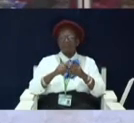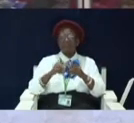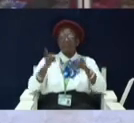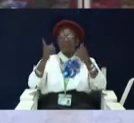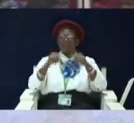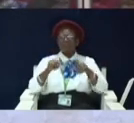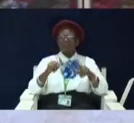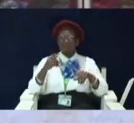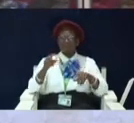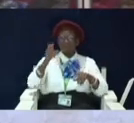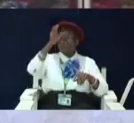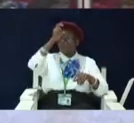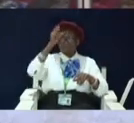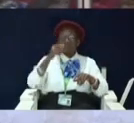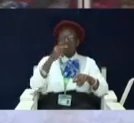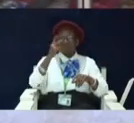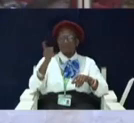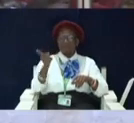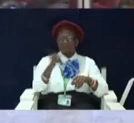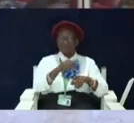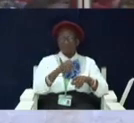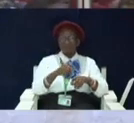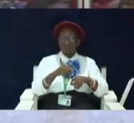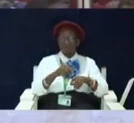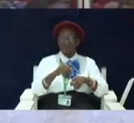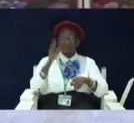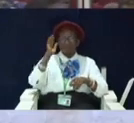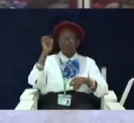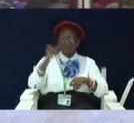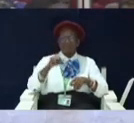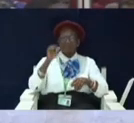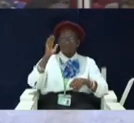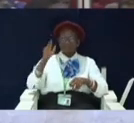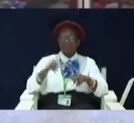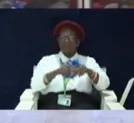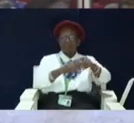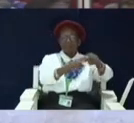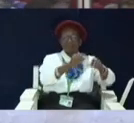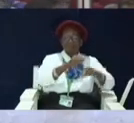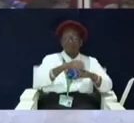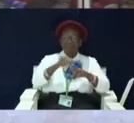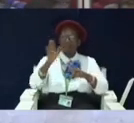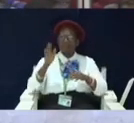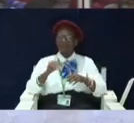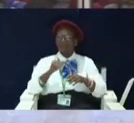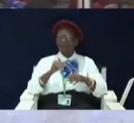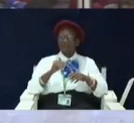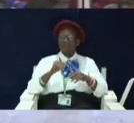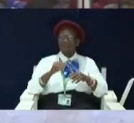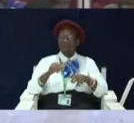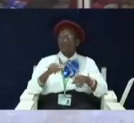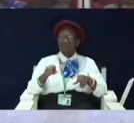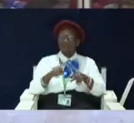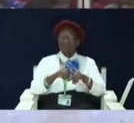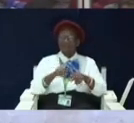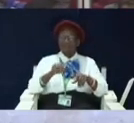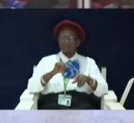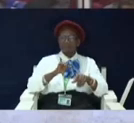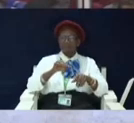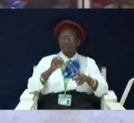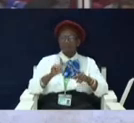devils will see you coming and they will run. So put it down. I